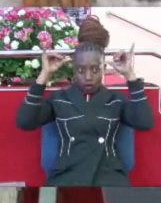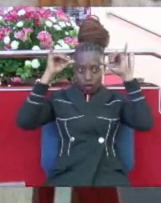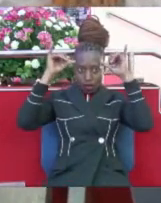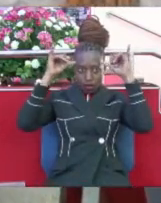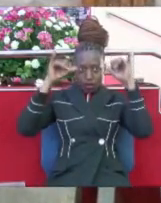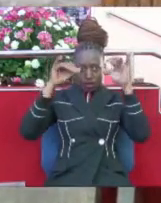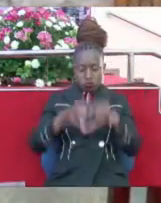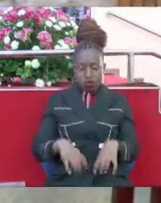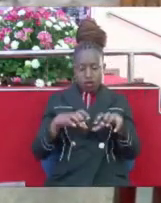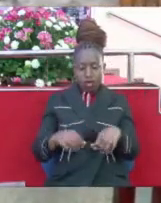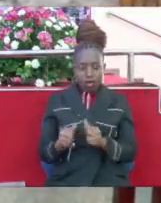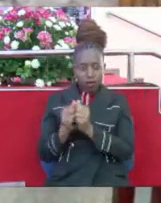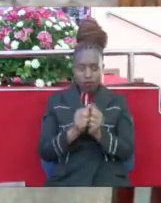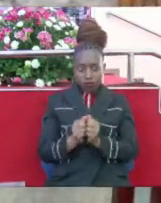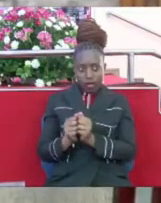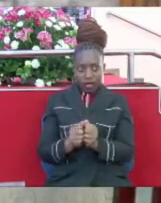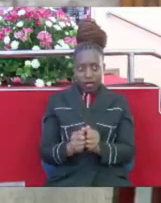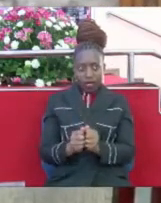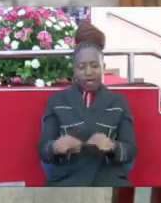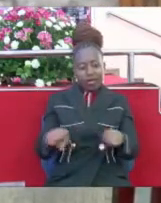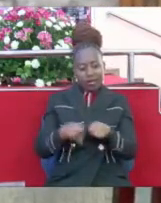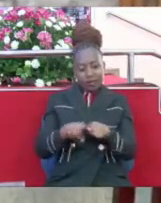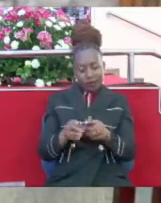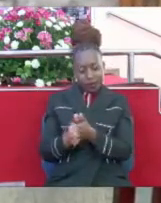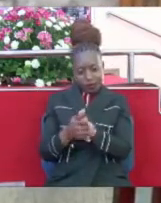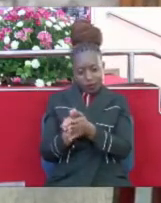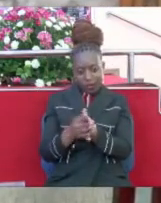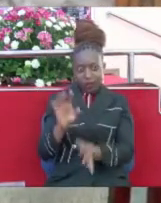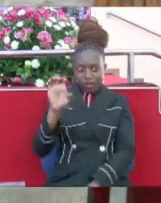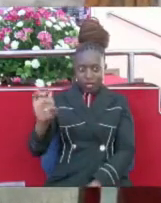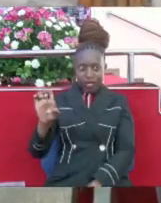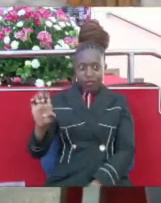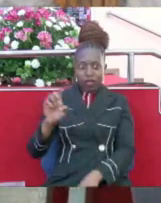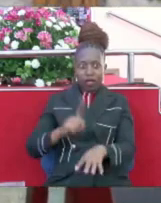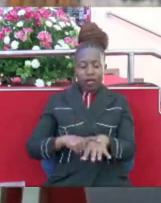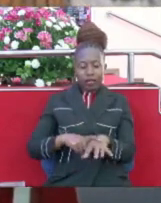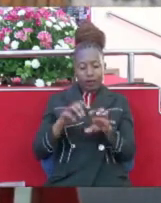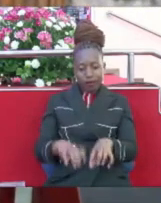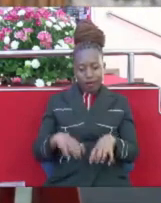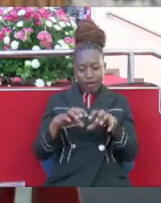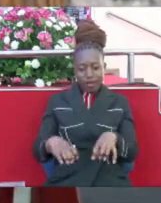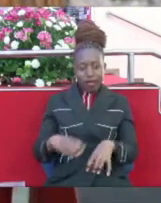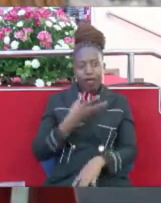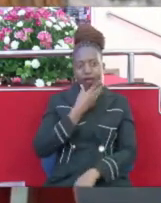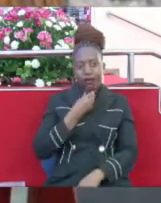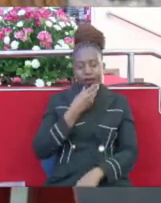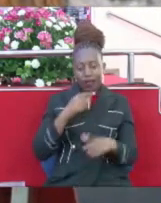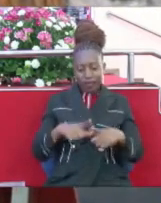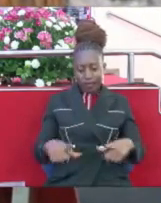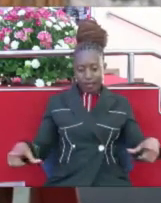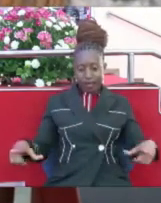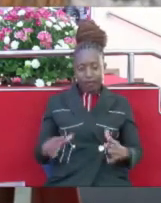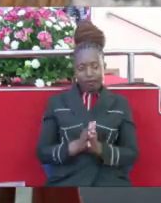ya ubao. And so this was what Elisha was using as he plowed his father's land. Elisha akakuwa anafanya hivi wakati alikuwa analima shamba la